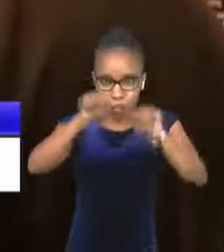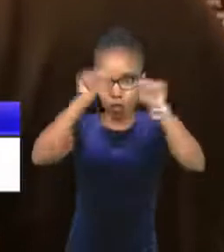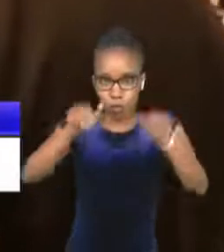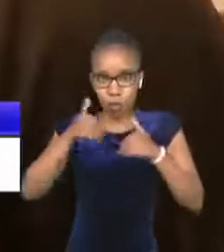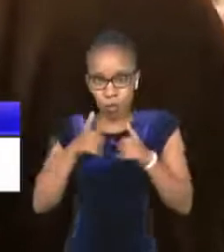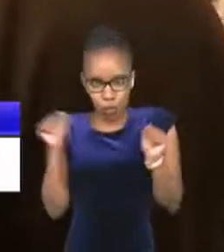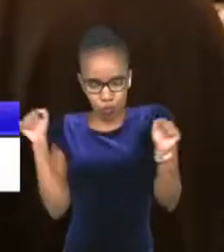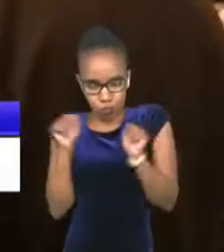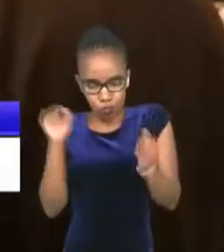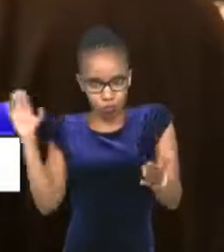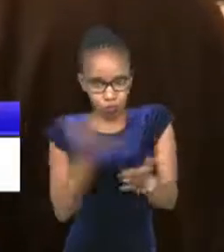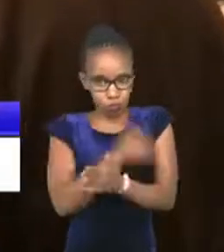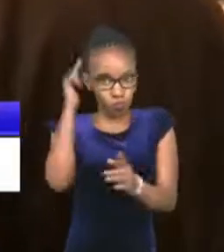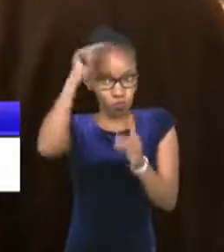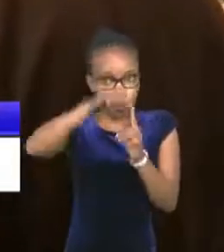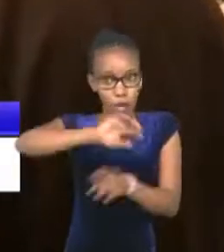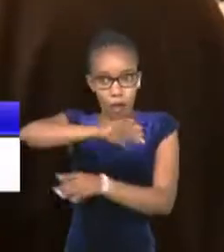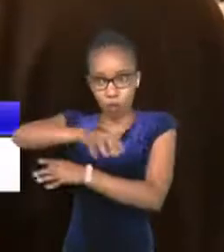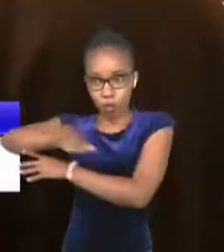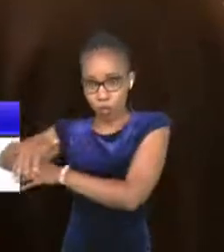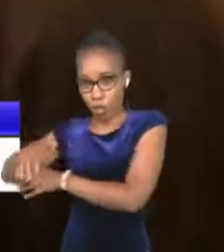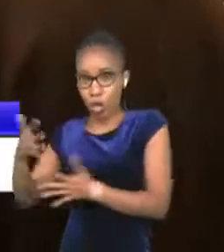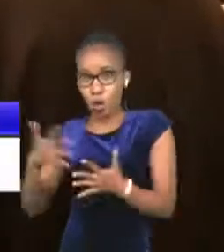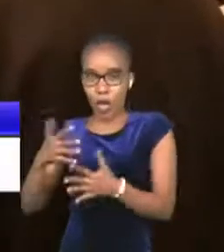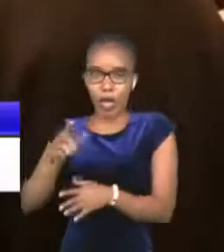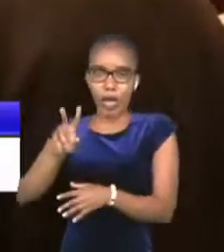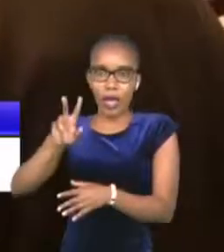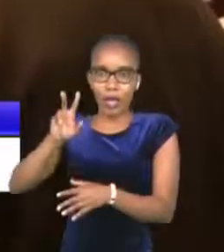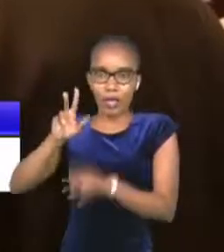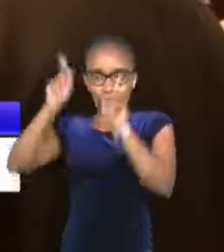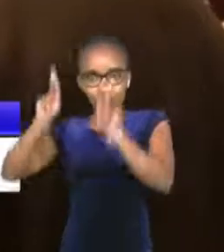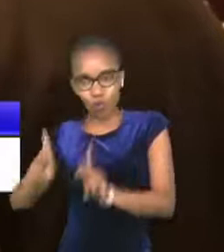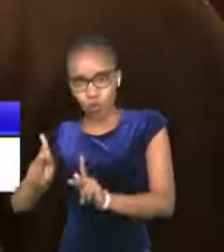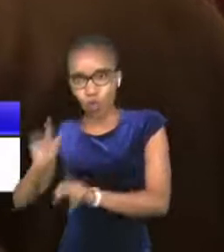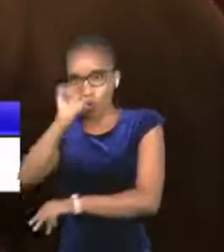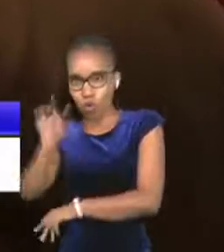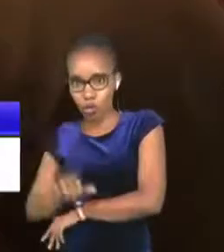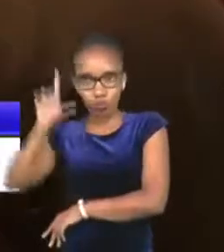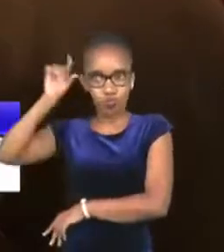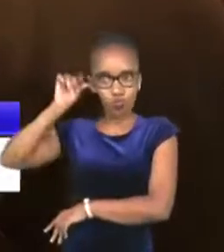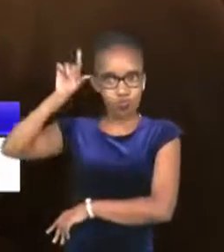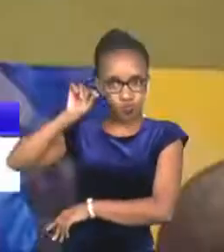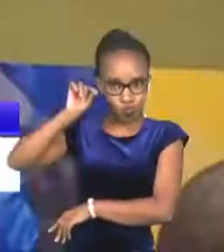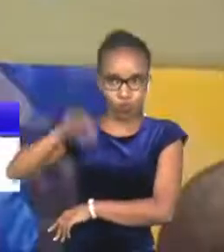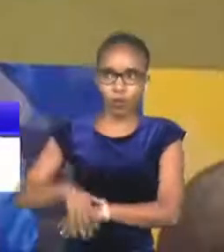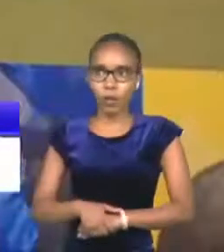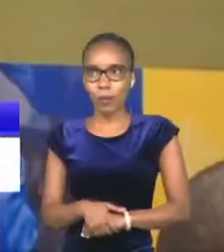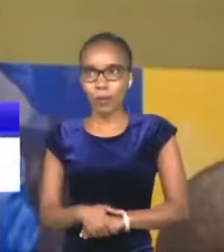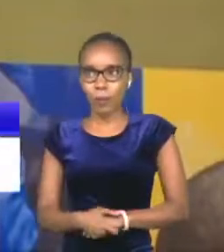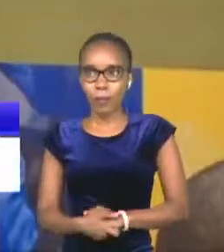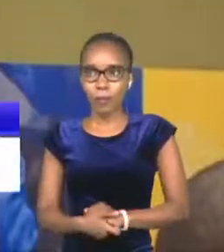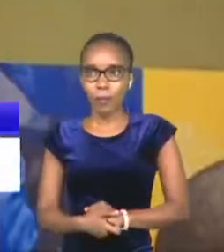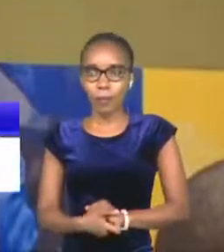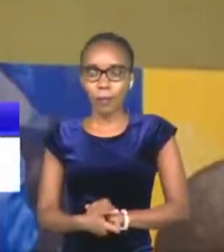malaria elimination in target counties, which are mainly found in the Lake Victoria region, the coast and the highland areas. For the